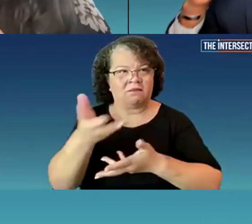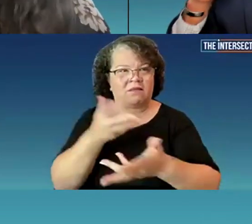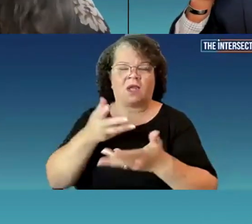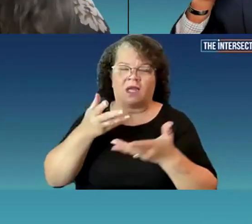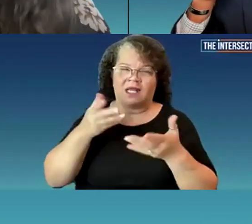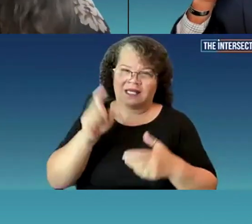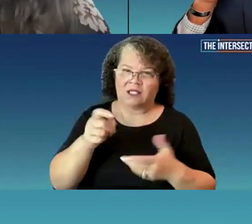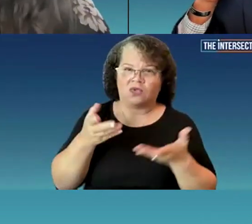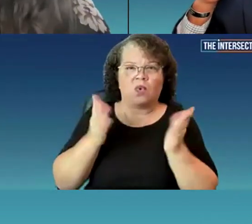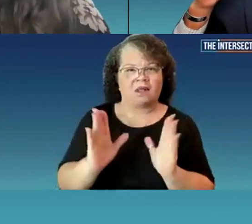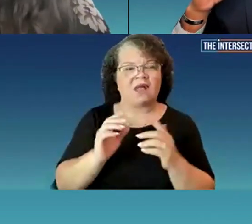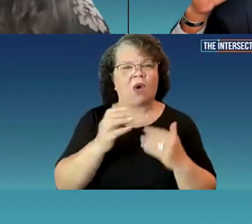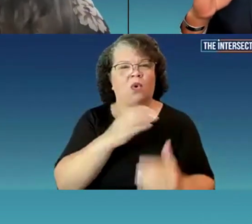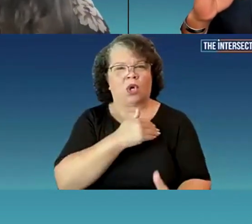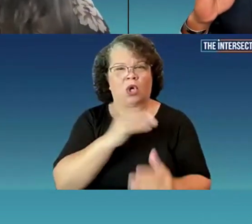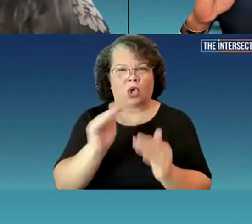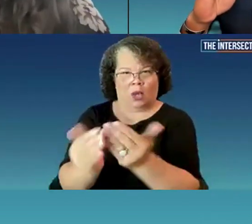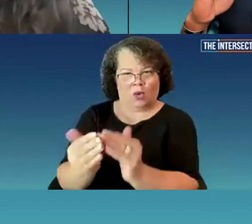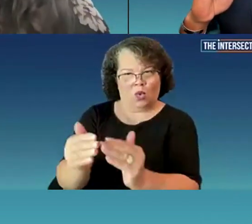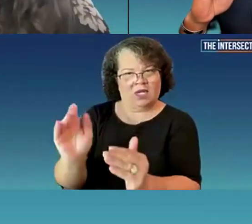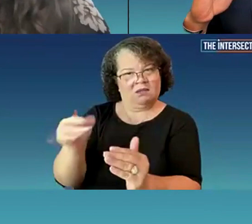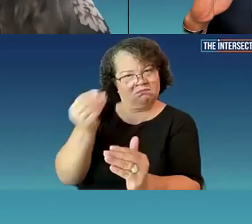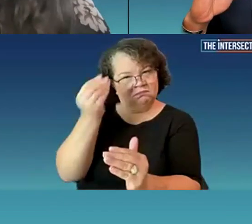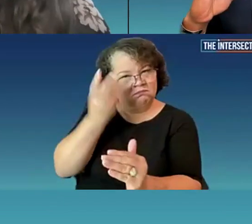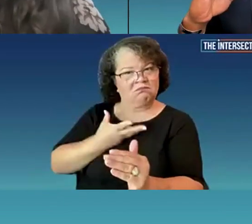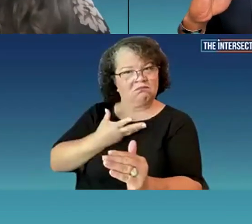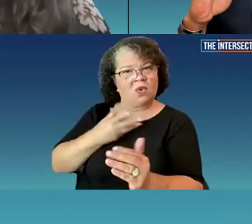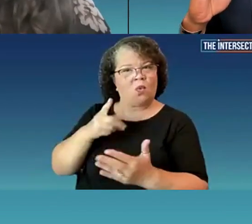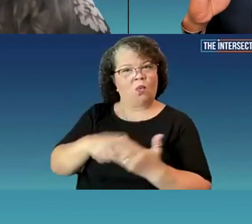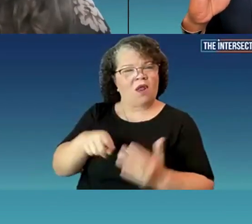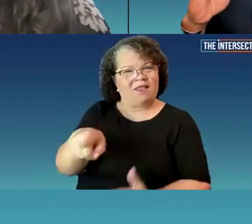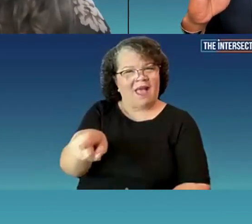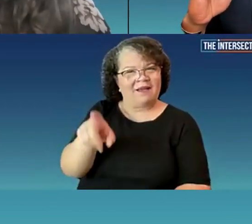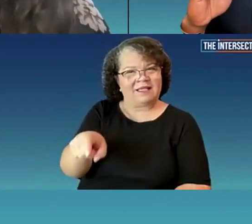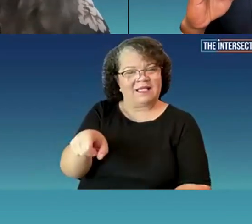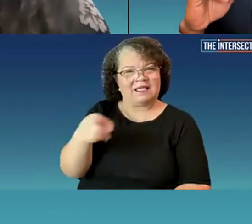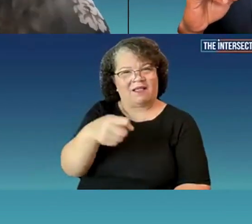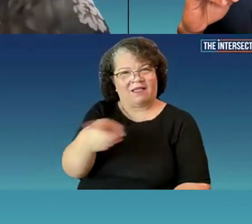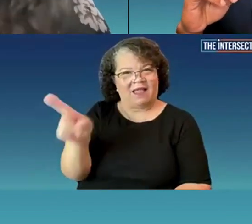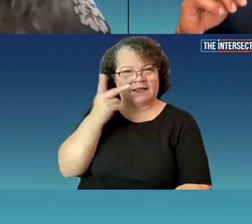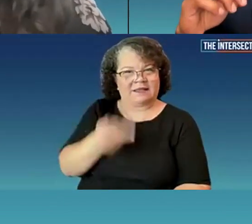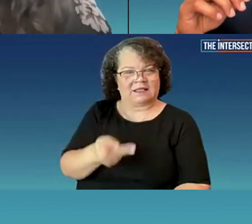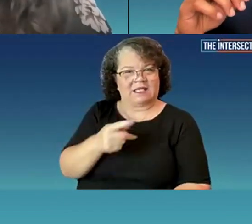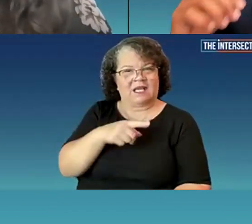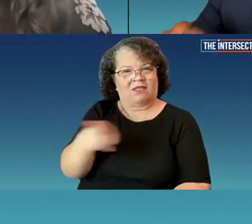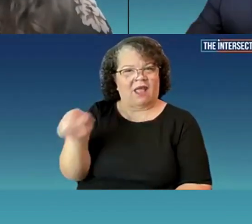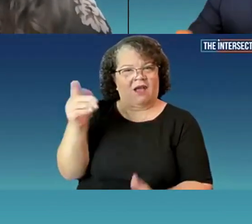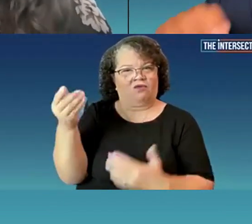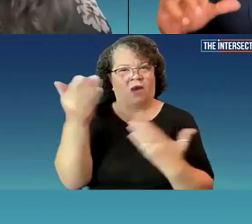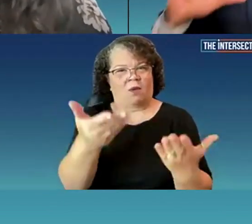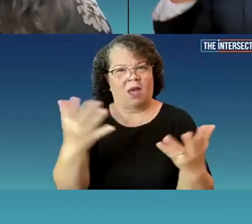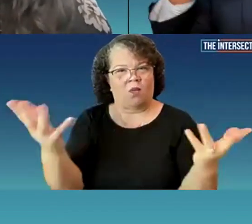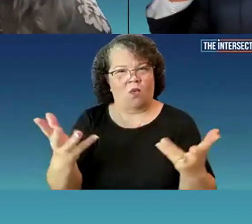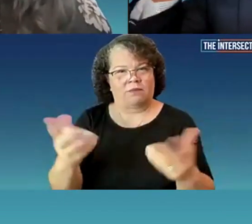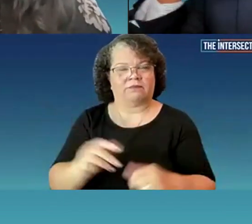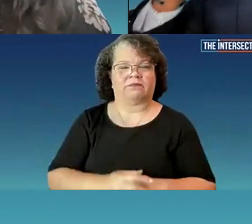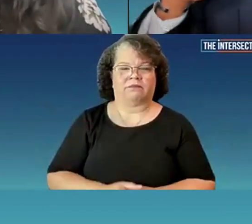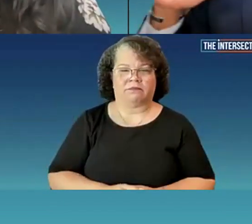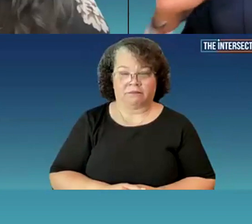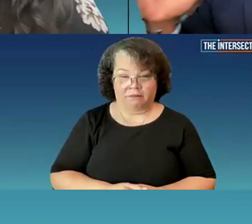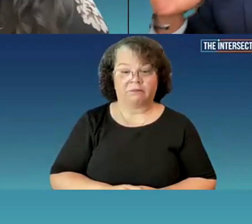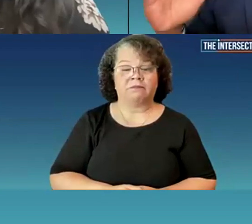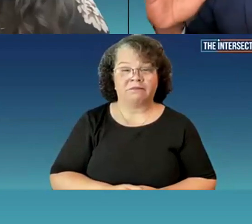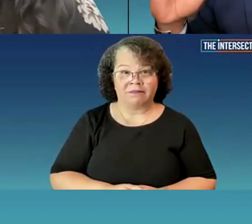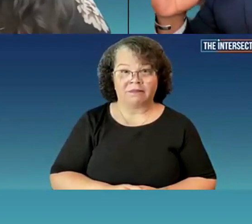community to tell us, what do they see, what do they need, what do they recommend? A lot of Very that. good. Very good. So